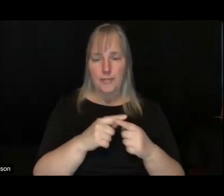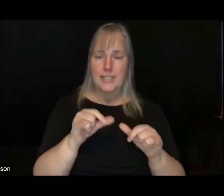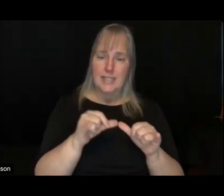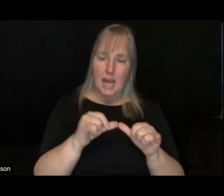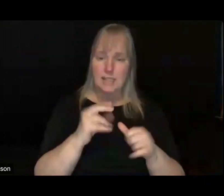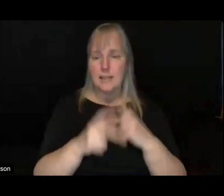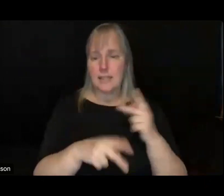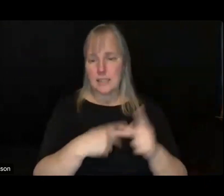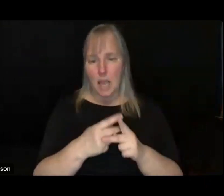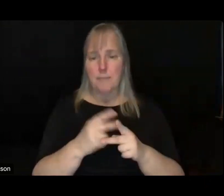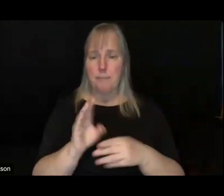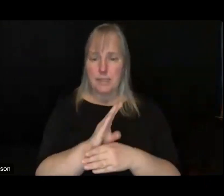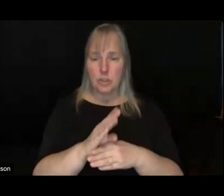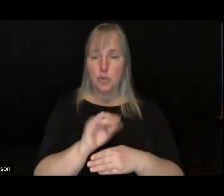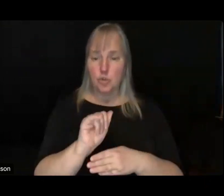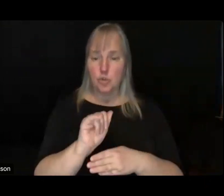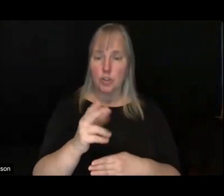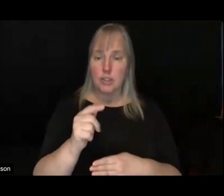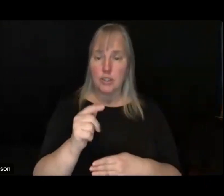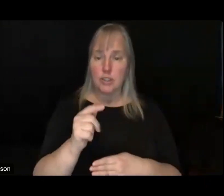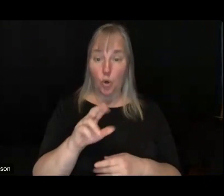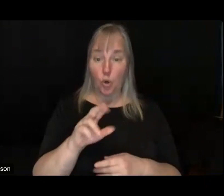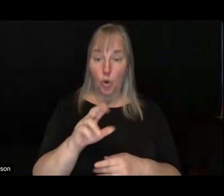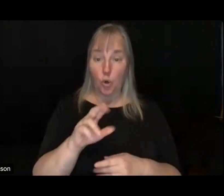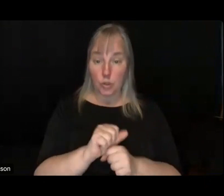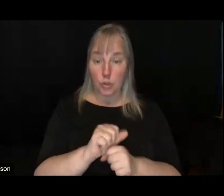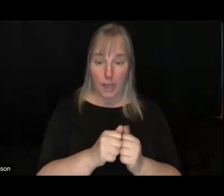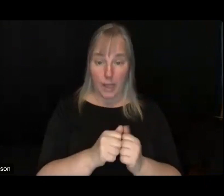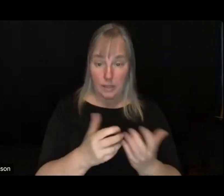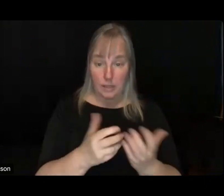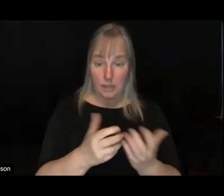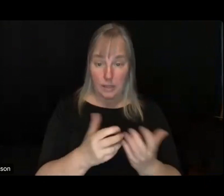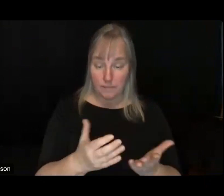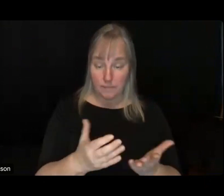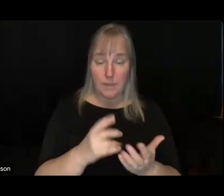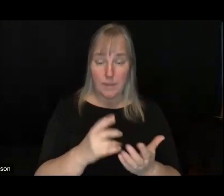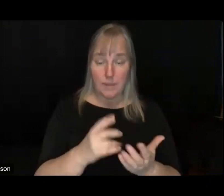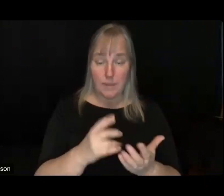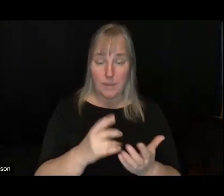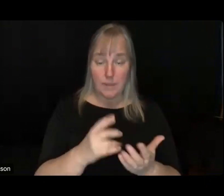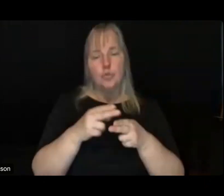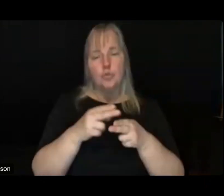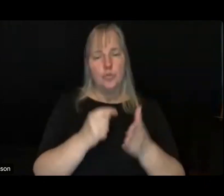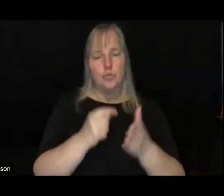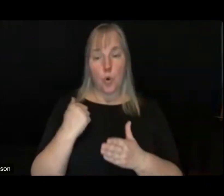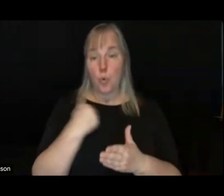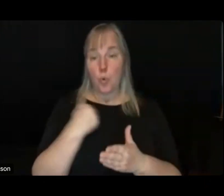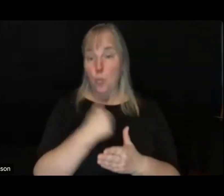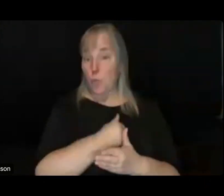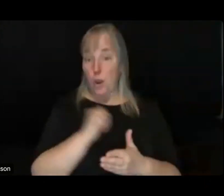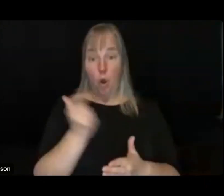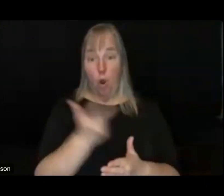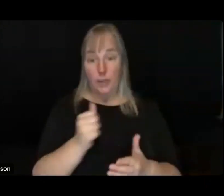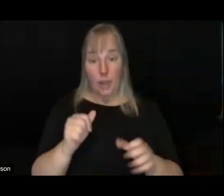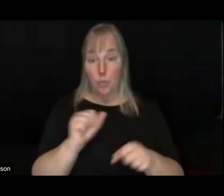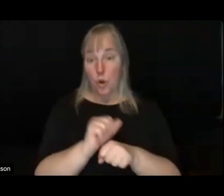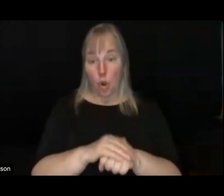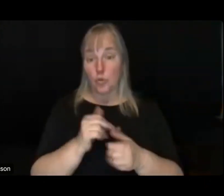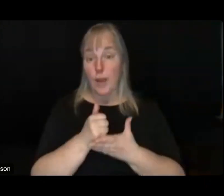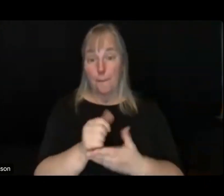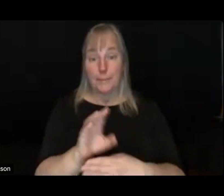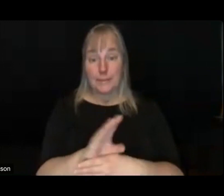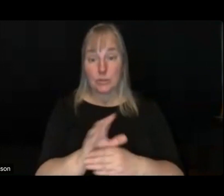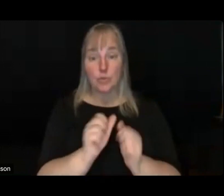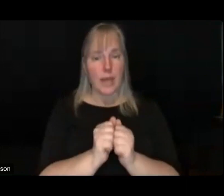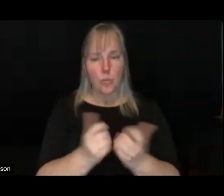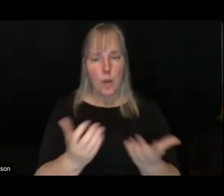works with, and then just talk about some of the things in the short term that we all could be working on to help businesses together. Sure. So our